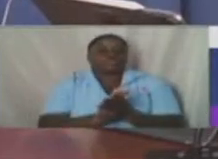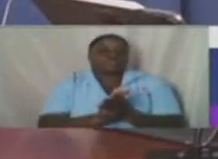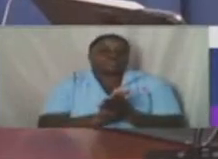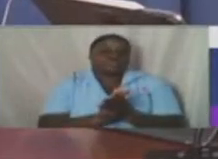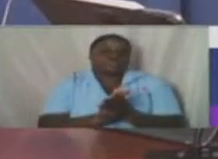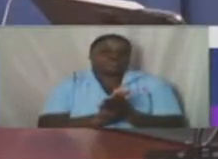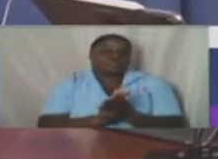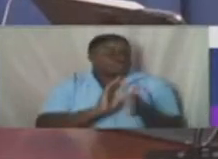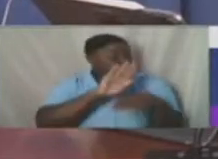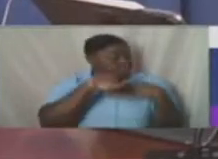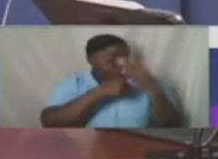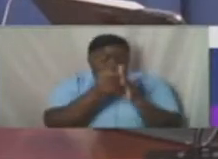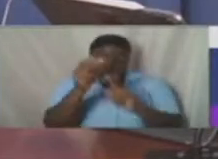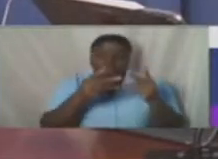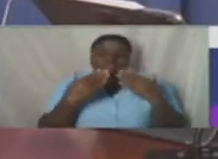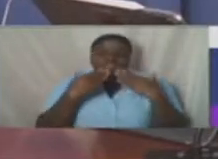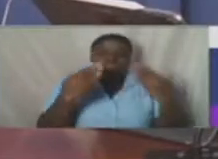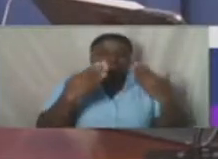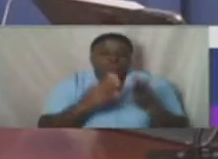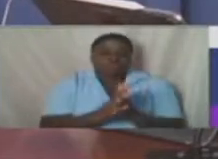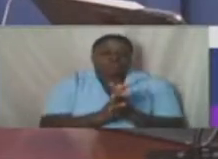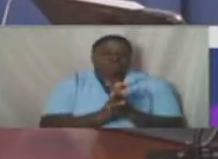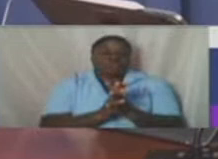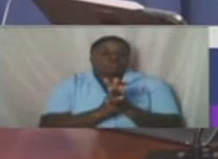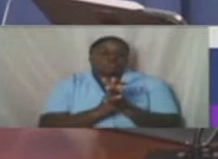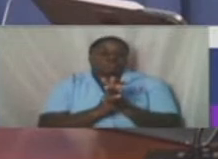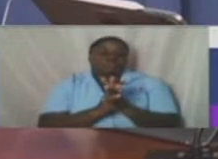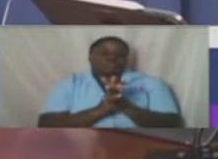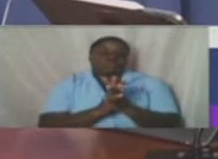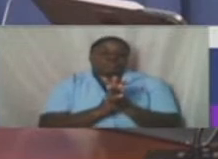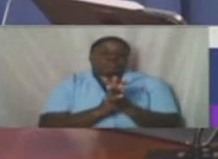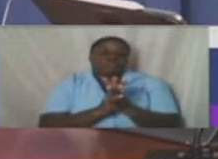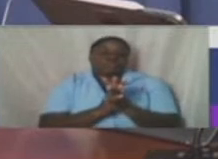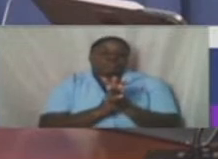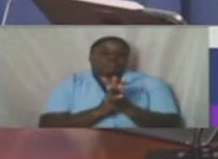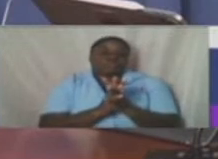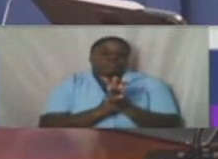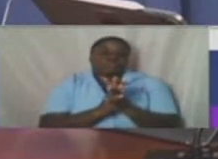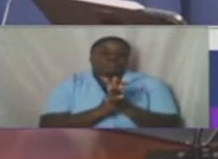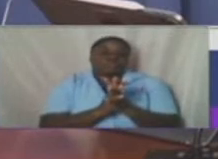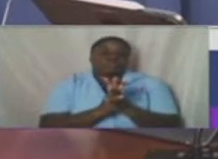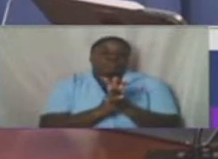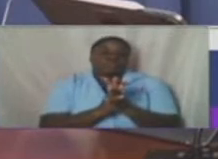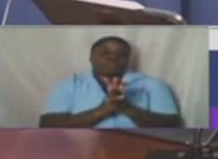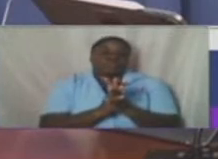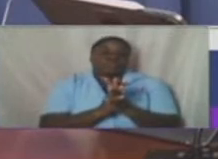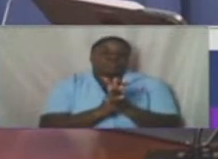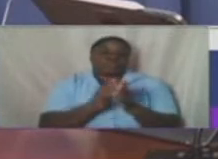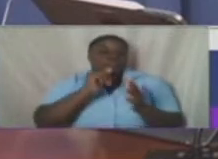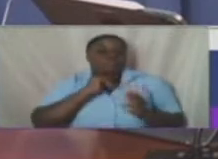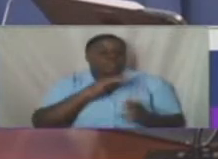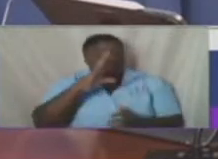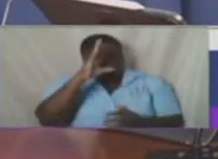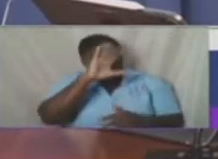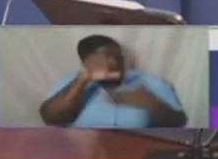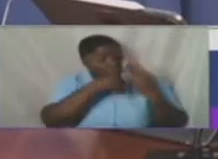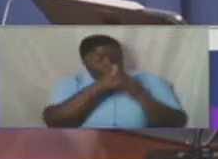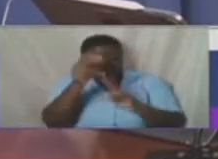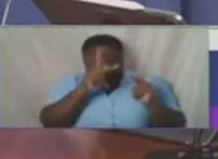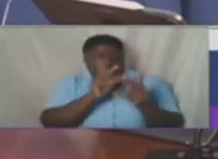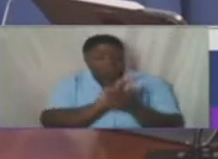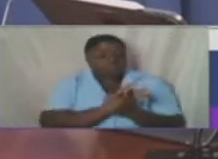Young, Minister Hines, Chief Medical Officer and his medical team, ladies and gentlemen of the media, and to